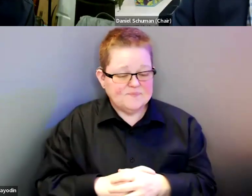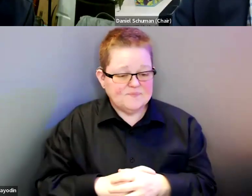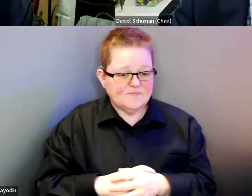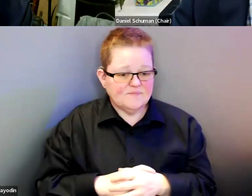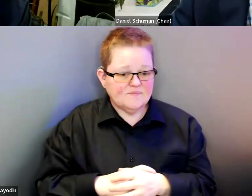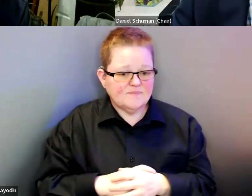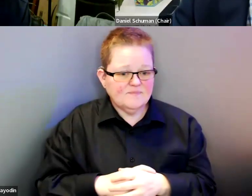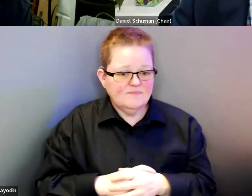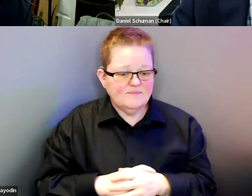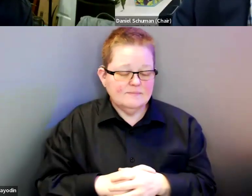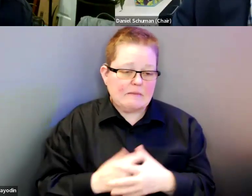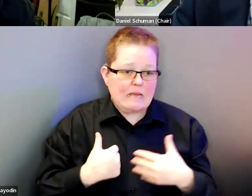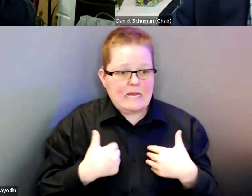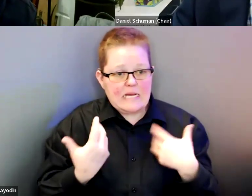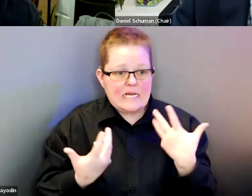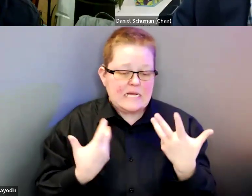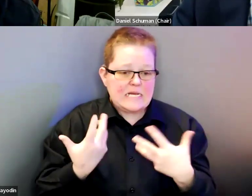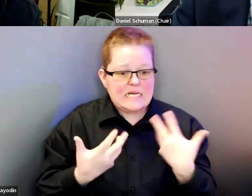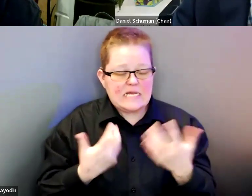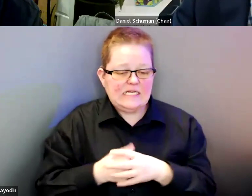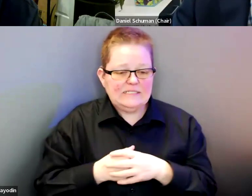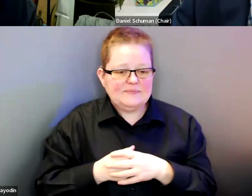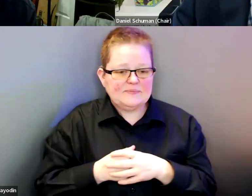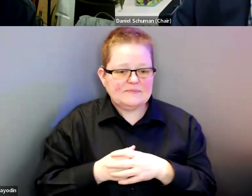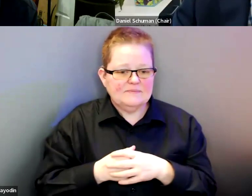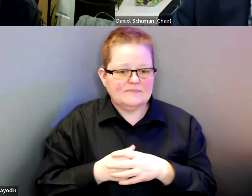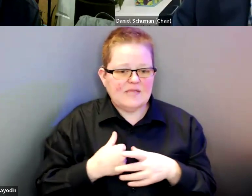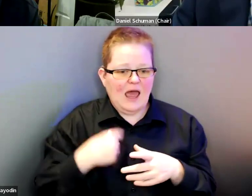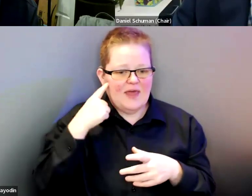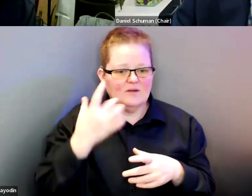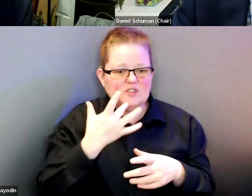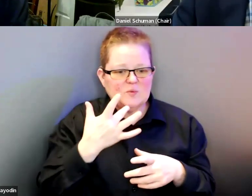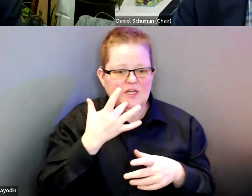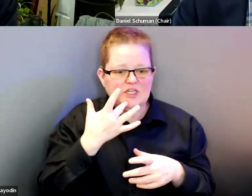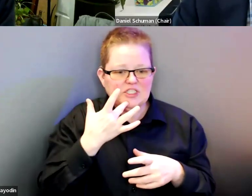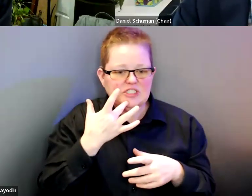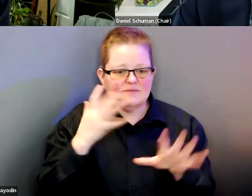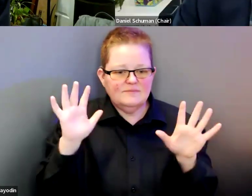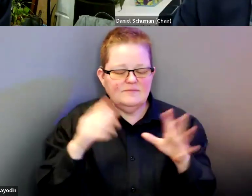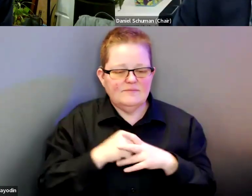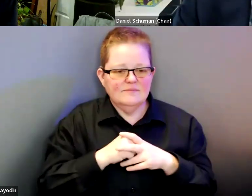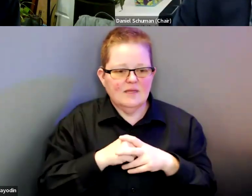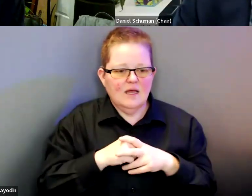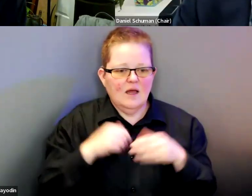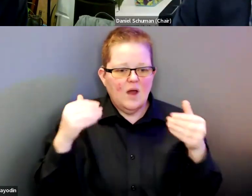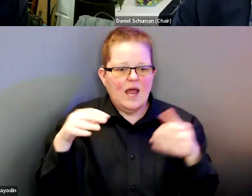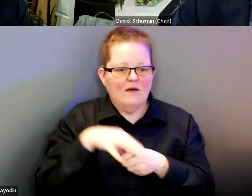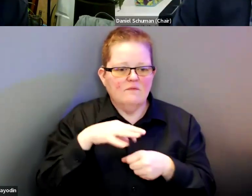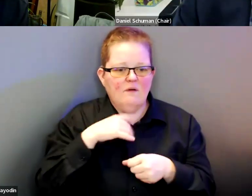okay. I think I would rather just get outvoted. I mean, I want the public engagement part,